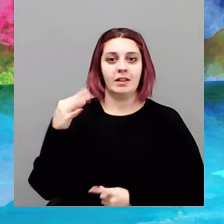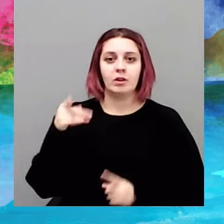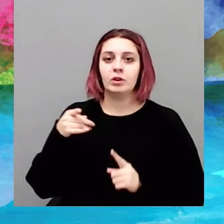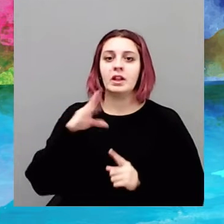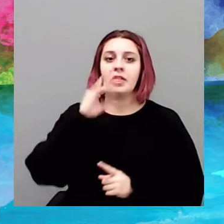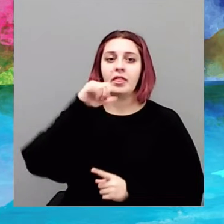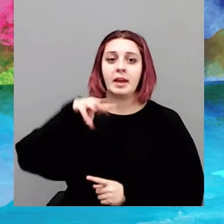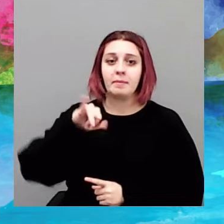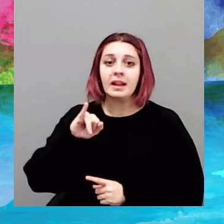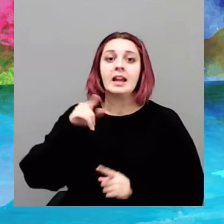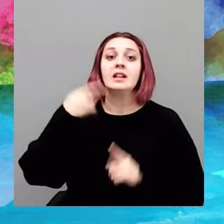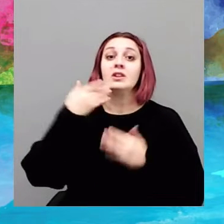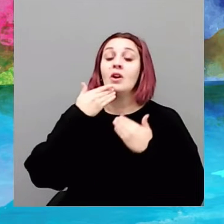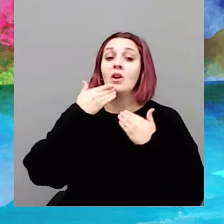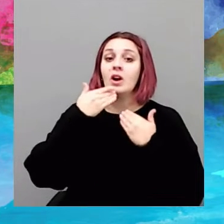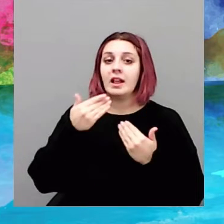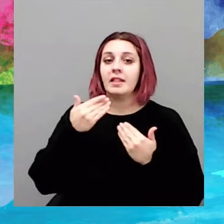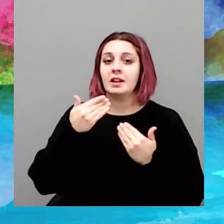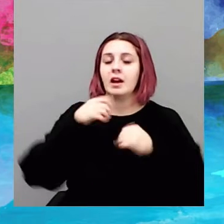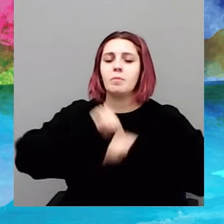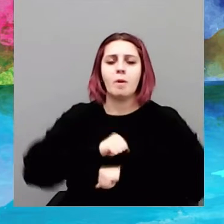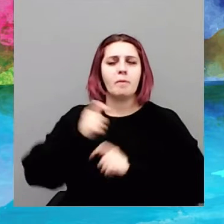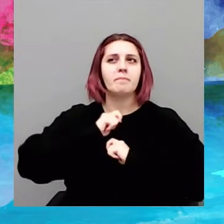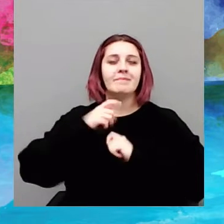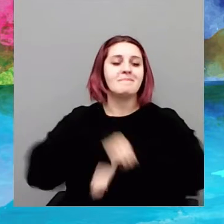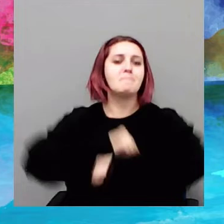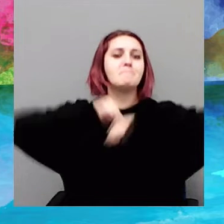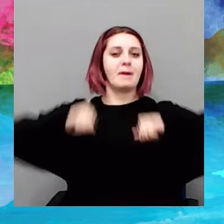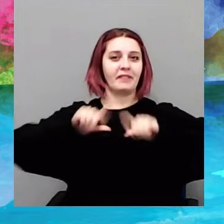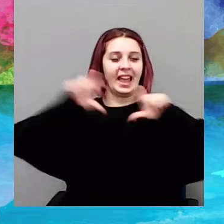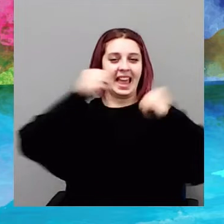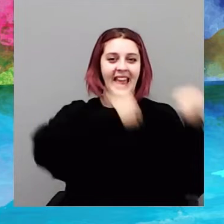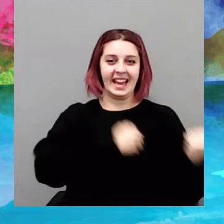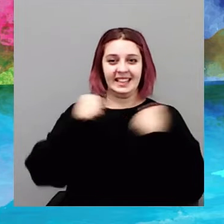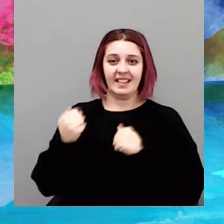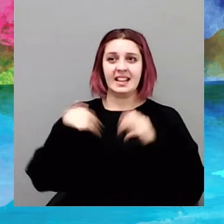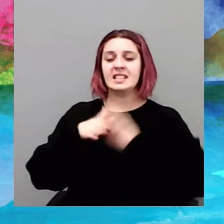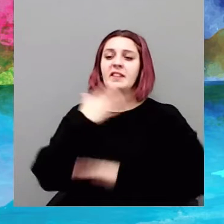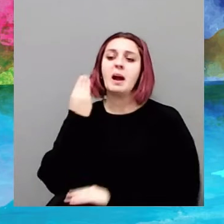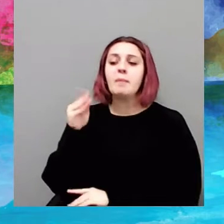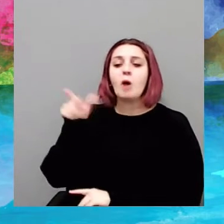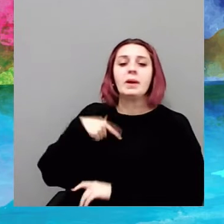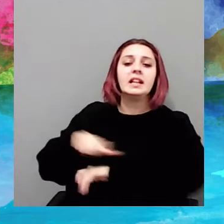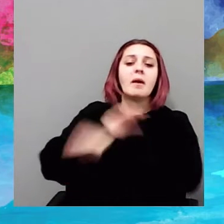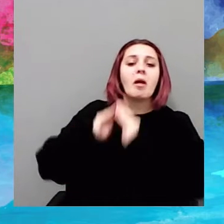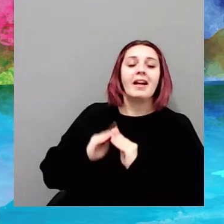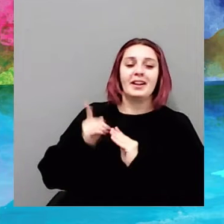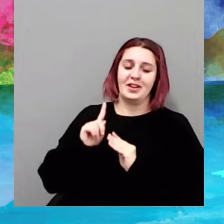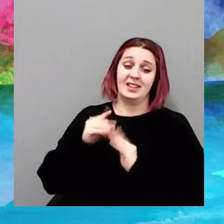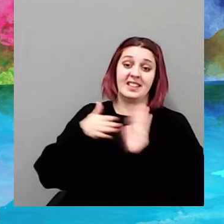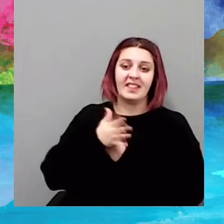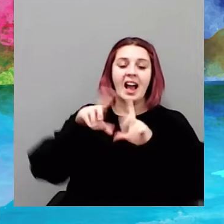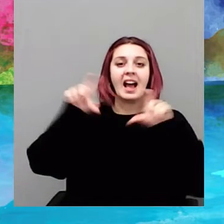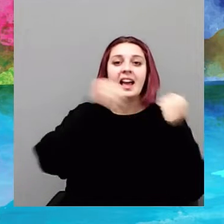We received this award, the FENIN Award, for the best socio-sanitary institution in